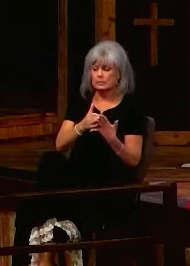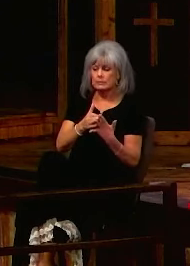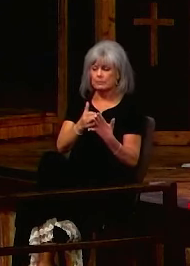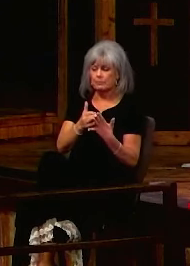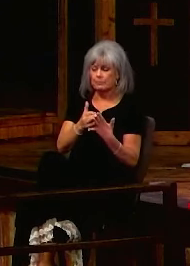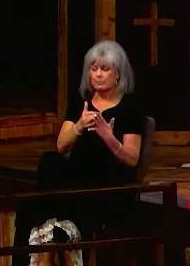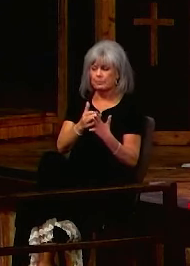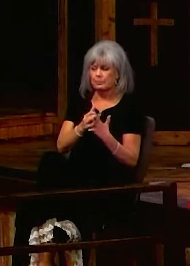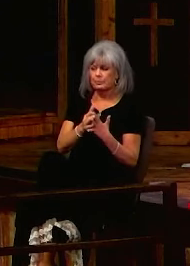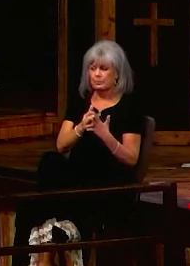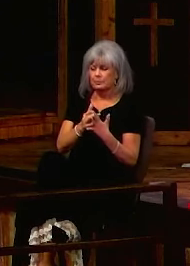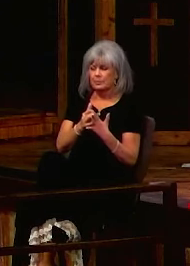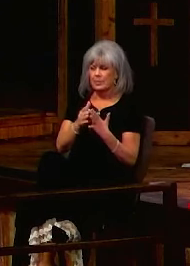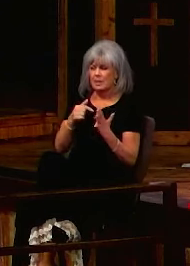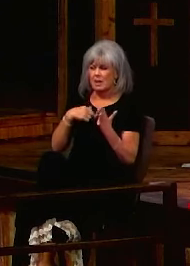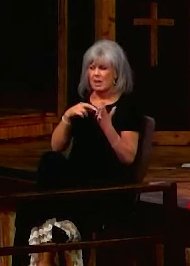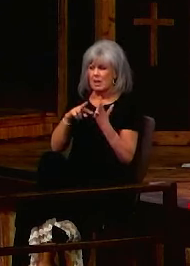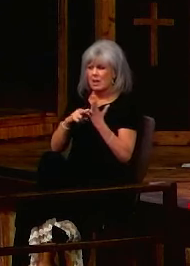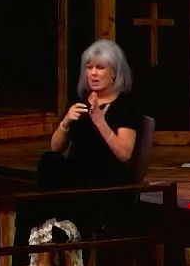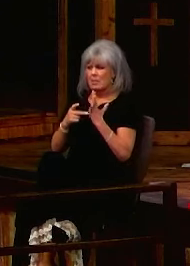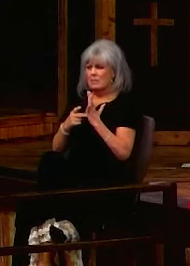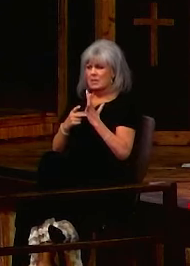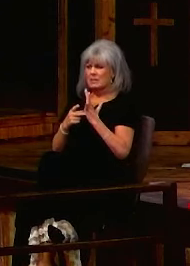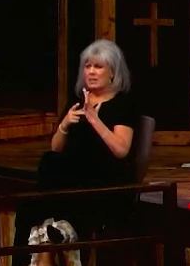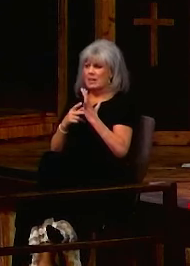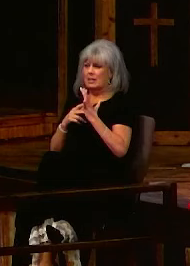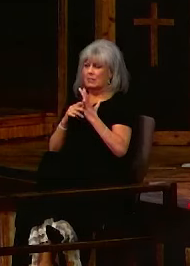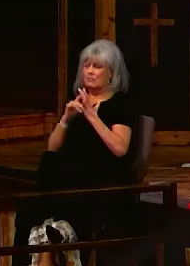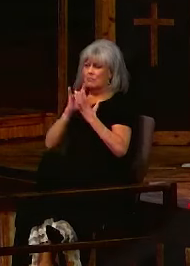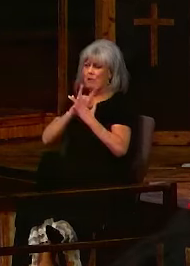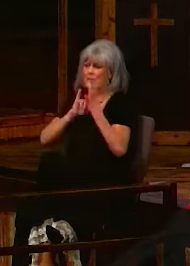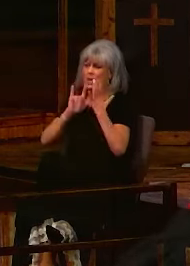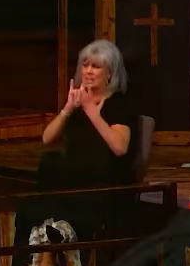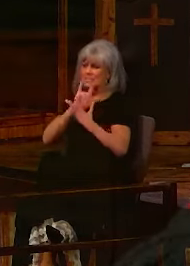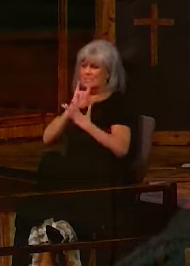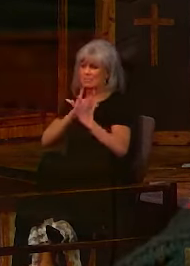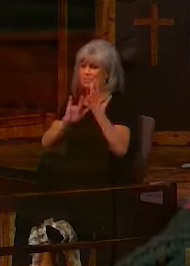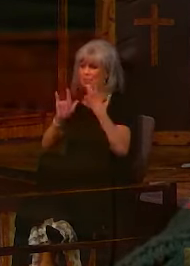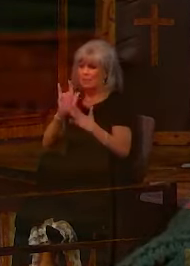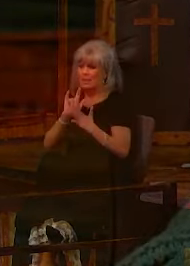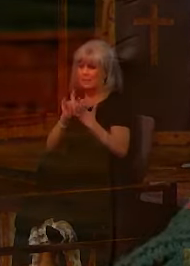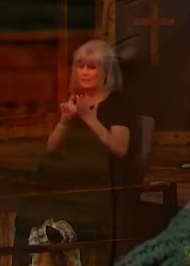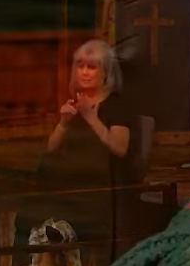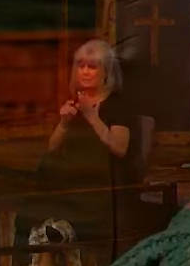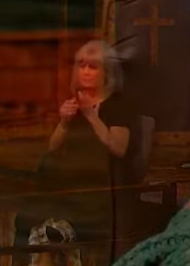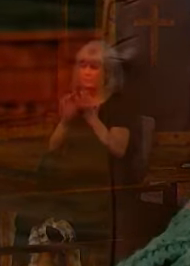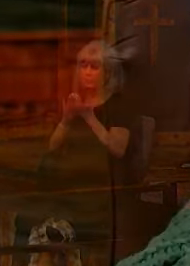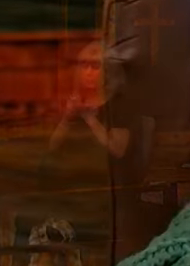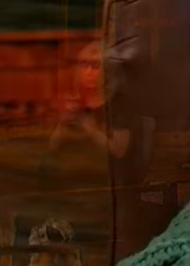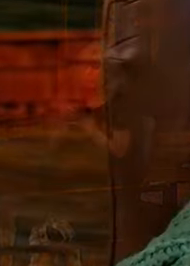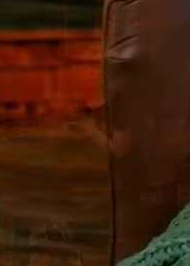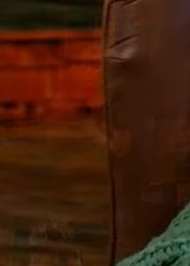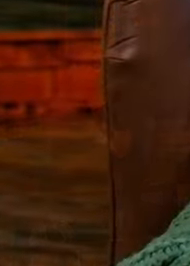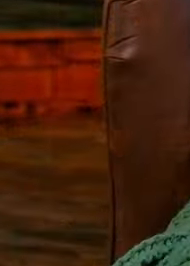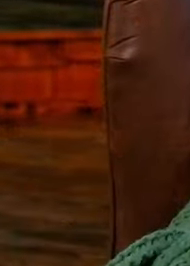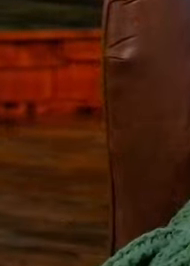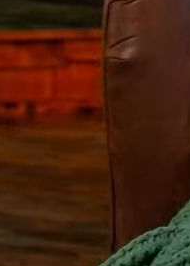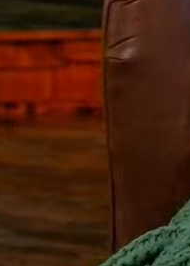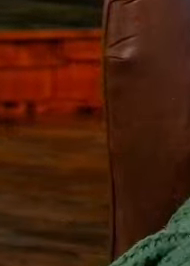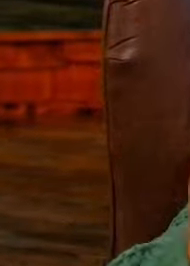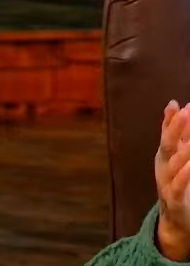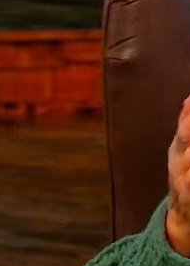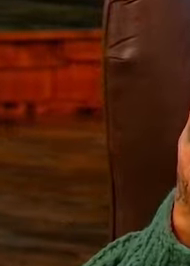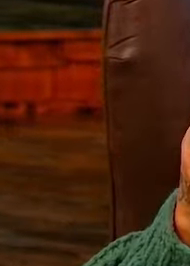and even romance novels, you have to clear those things out